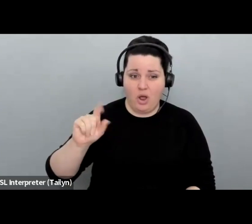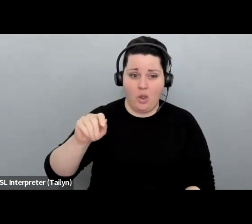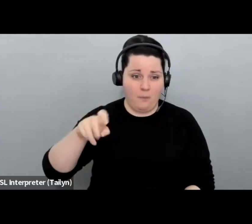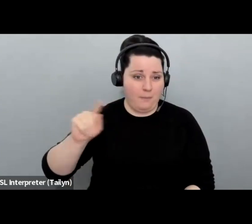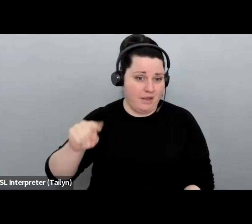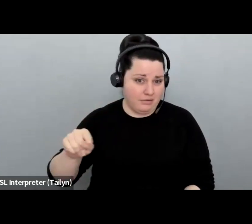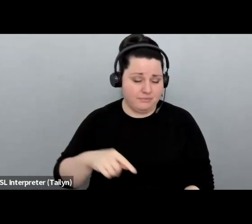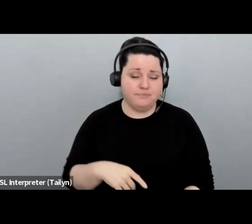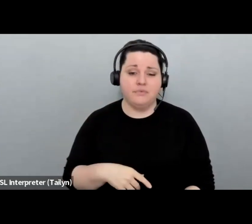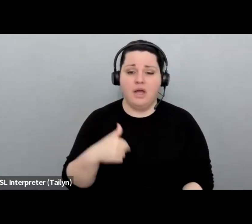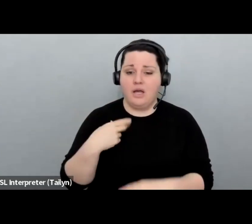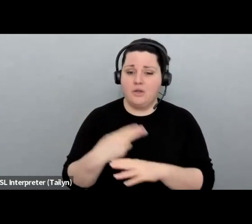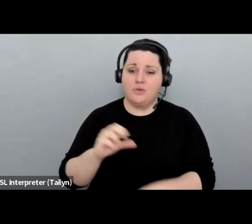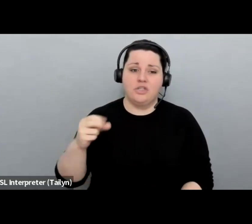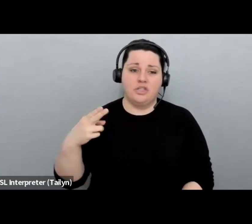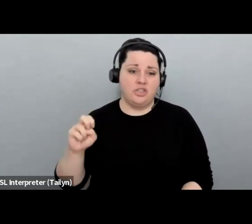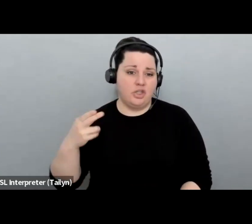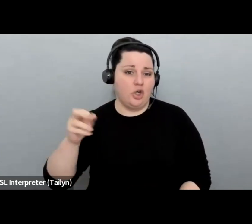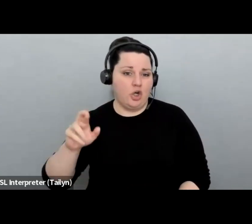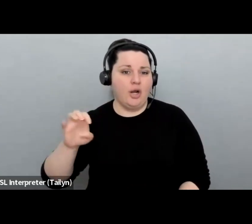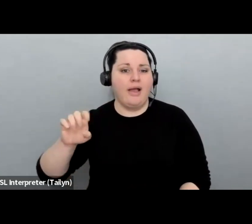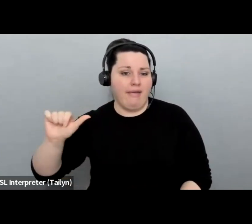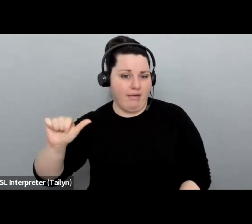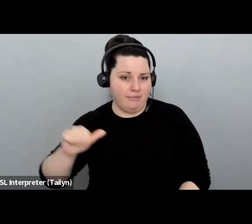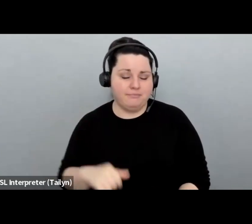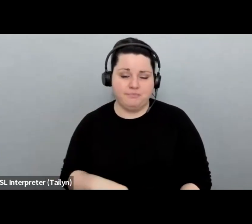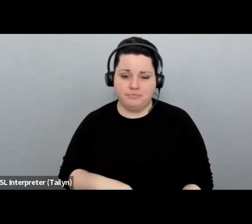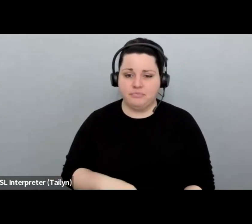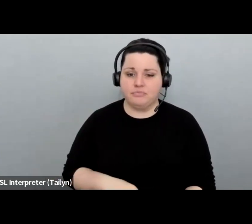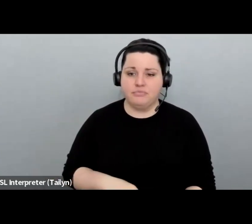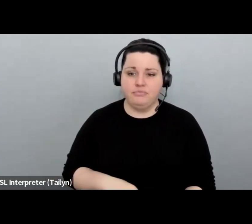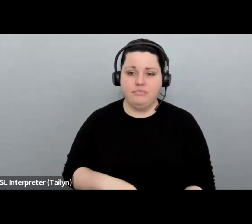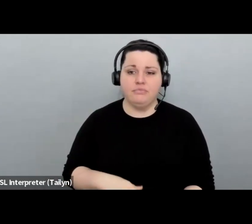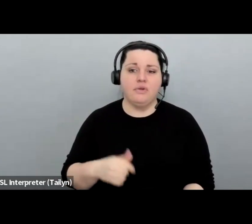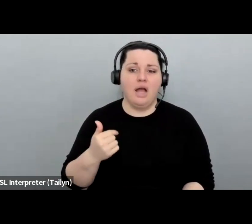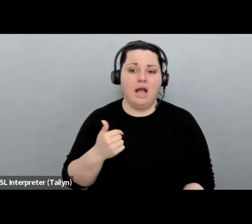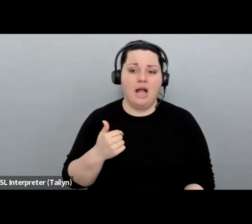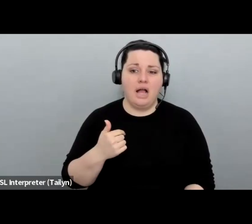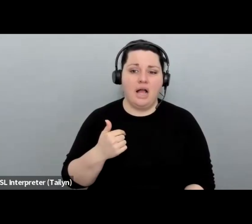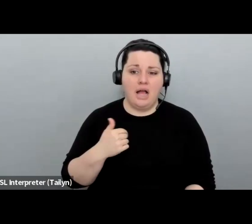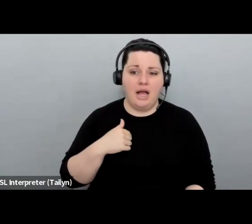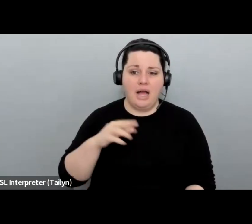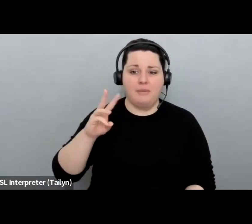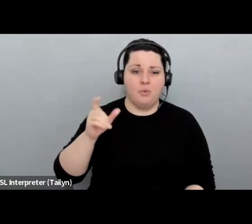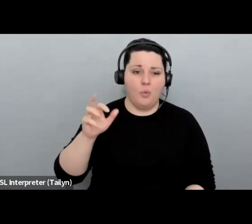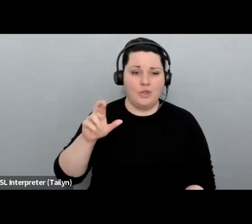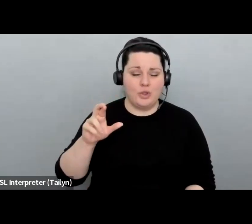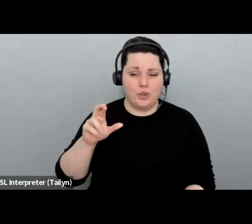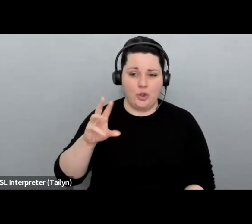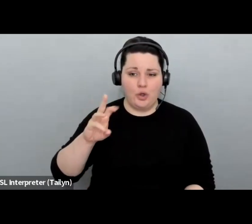Lopez. I use she, her, ella pronouns. I am a winter washed out Colombian